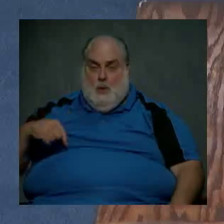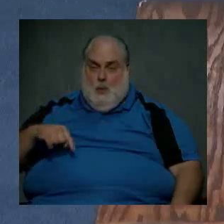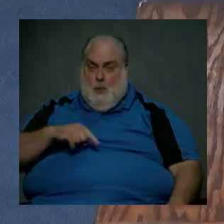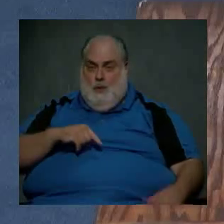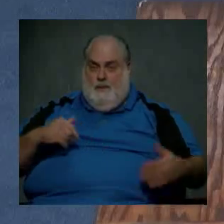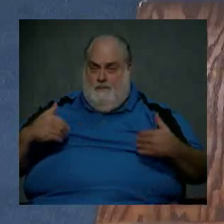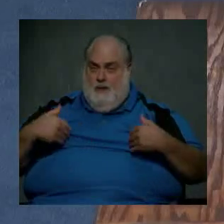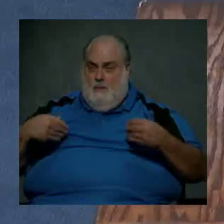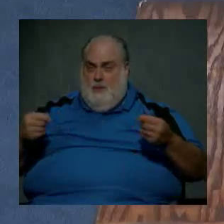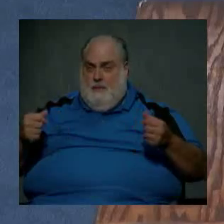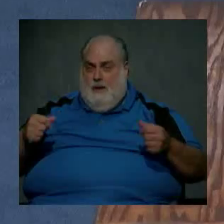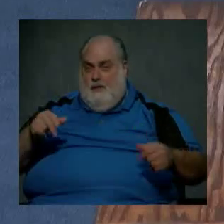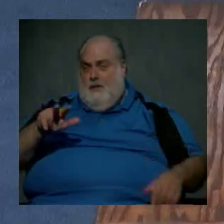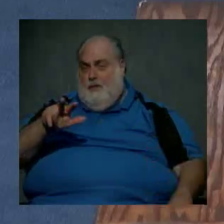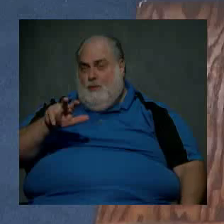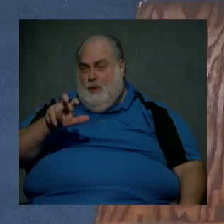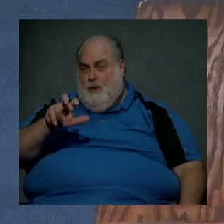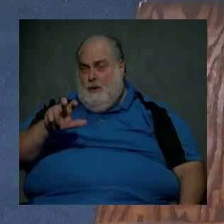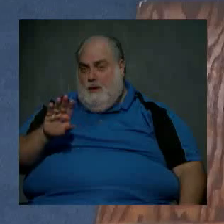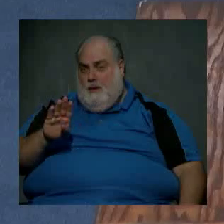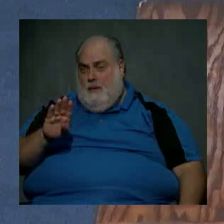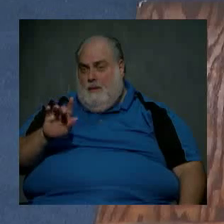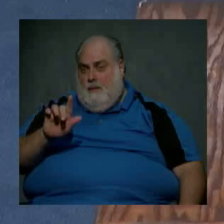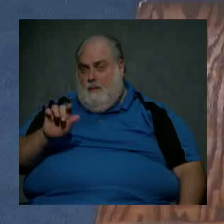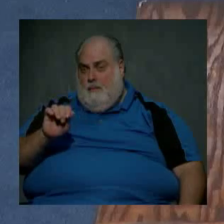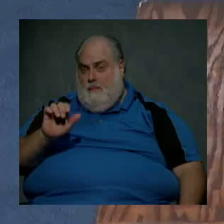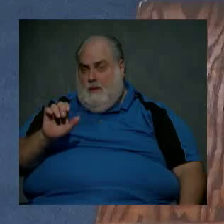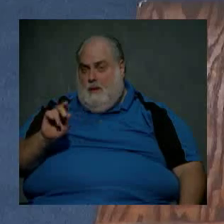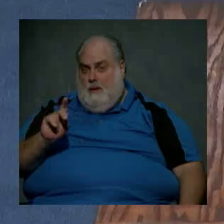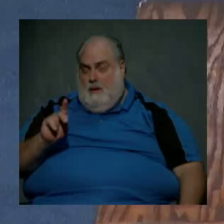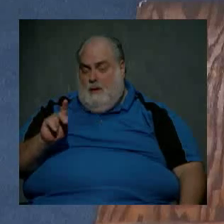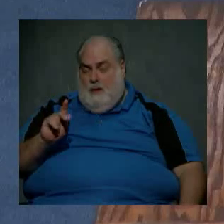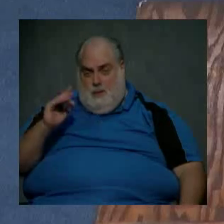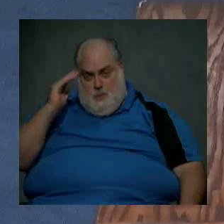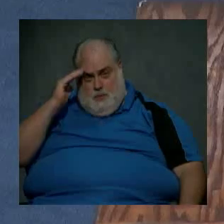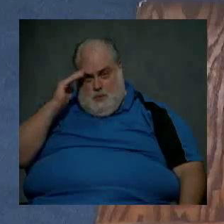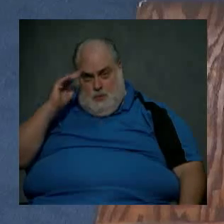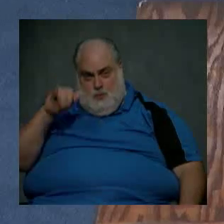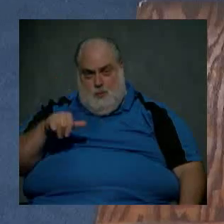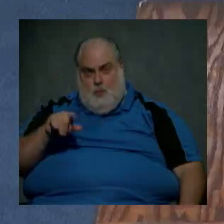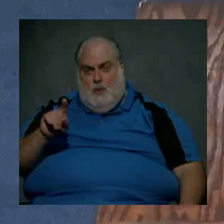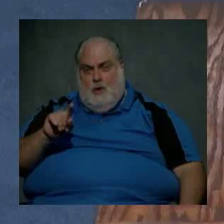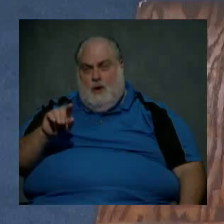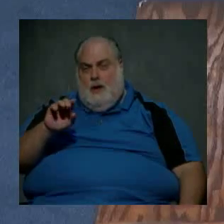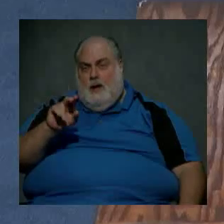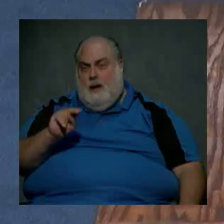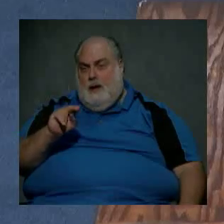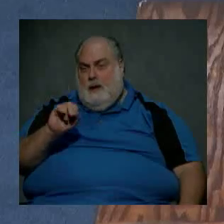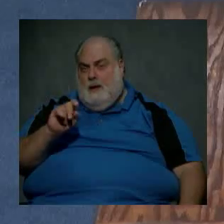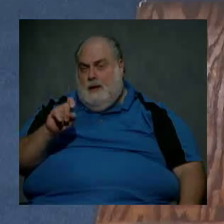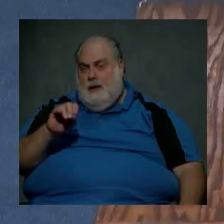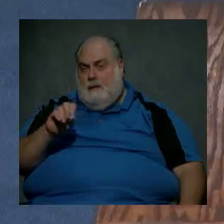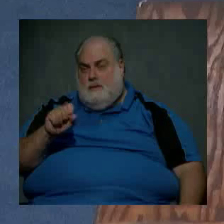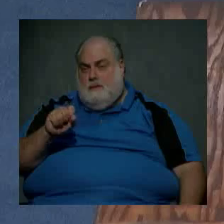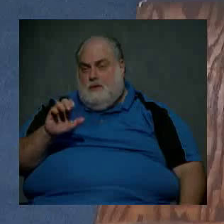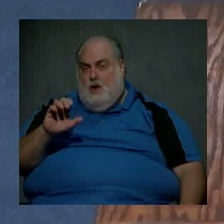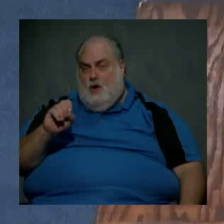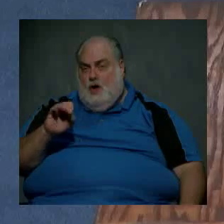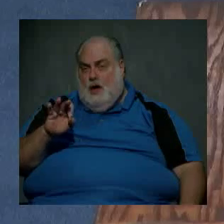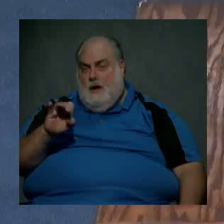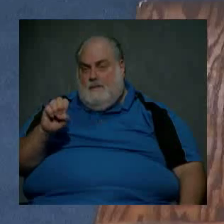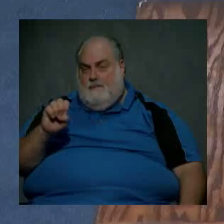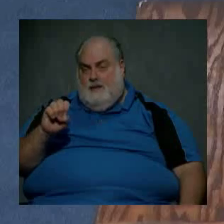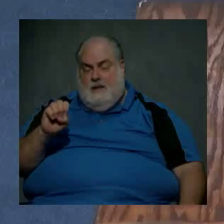River Market in the 300 block. If you're familiar with where Nexus Coffee, Barn Mercantile,